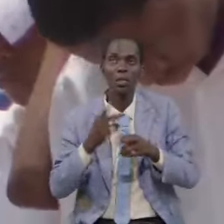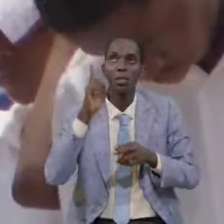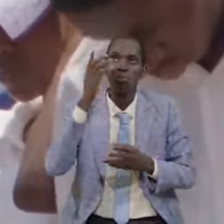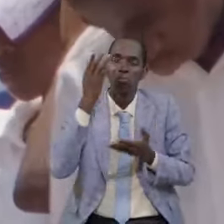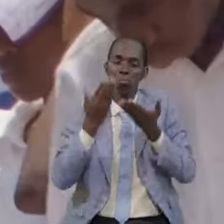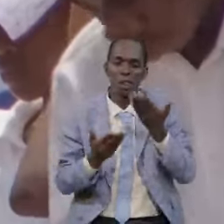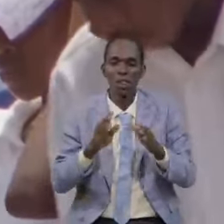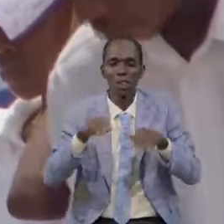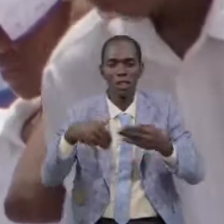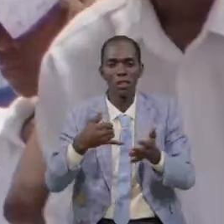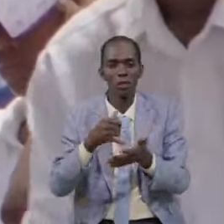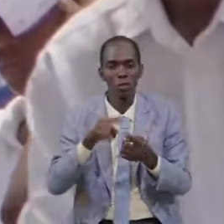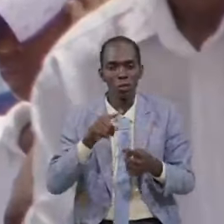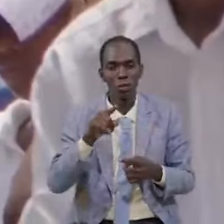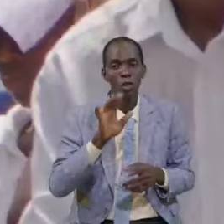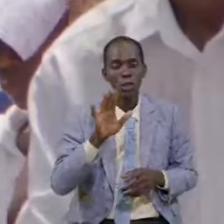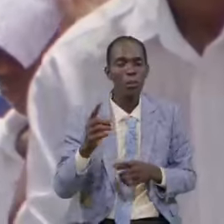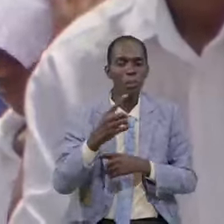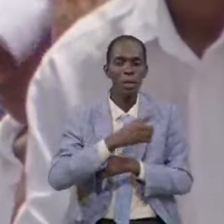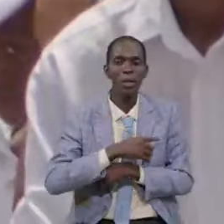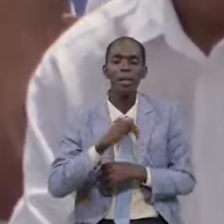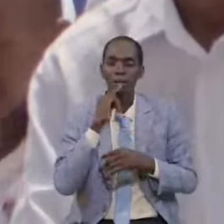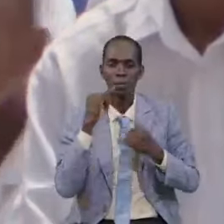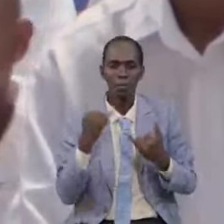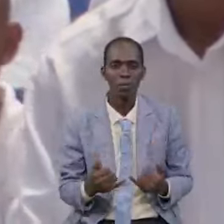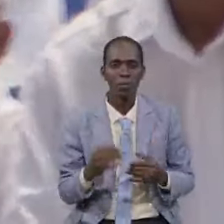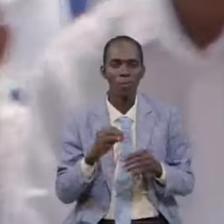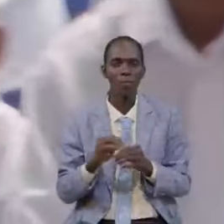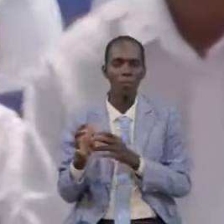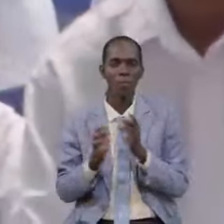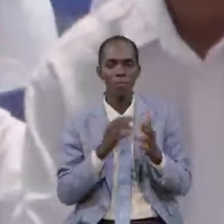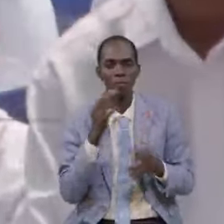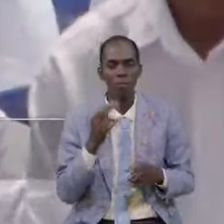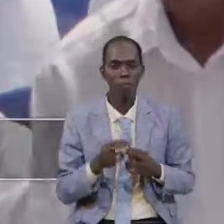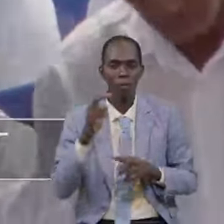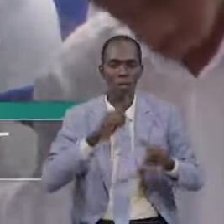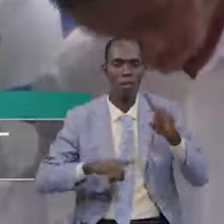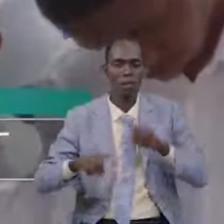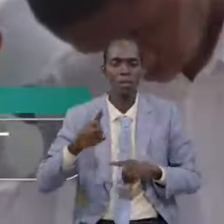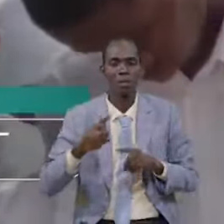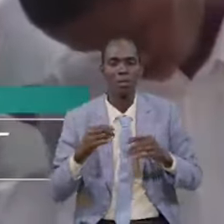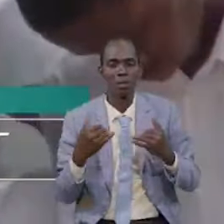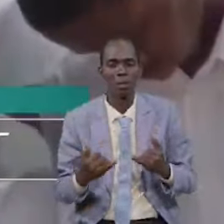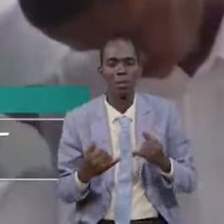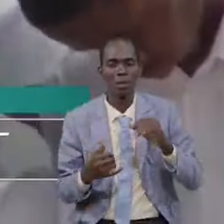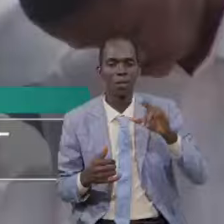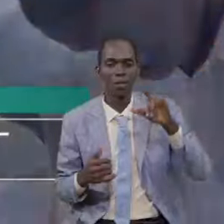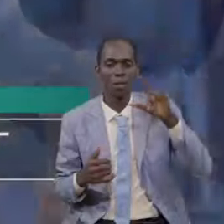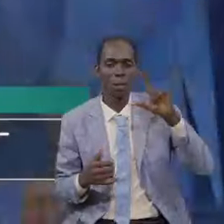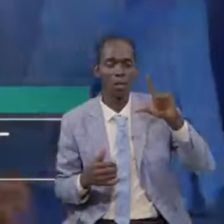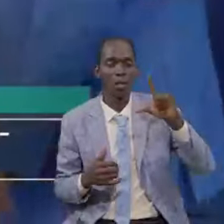has come. Now I is impacted by the goodness of